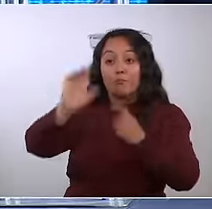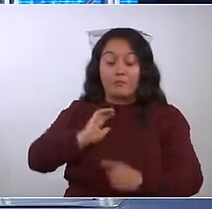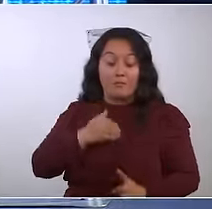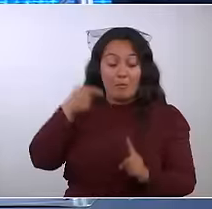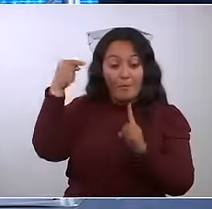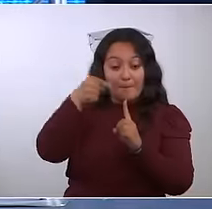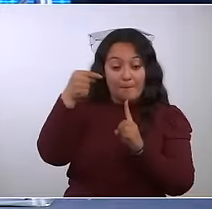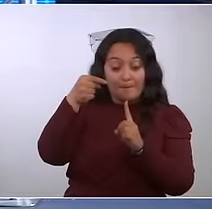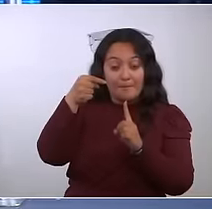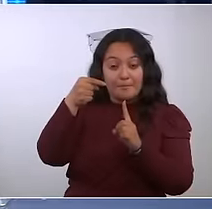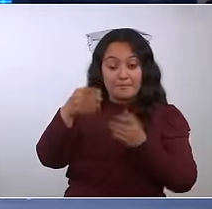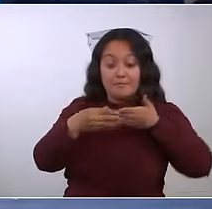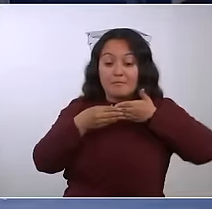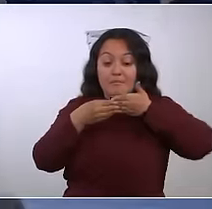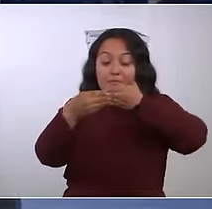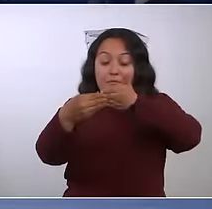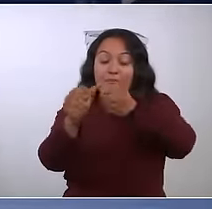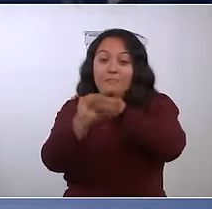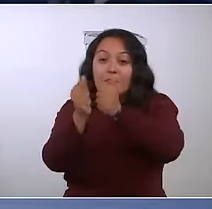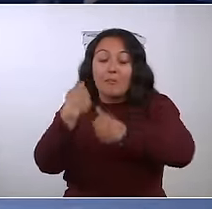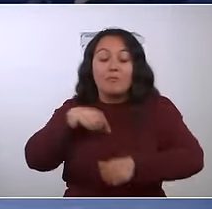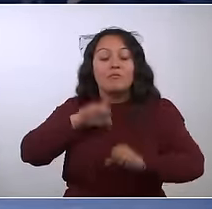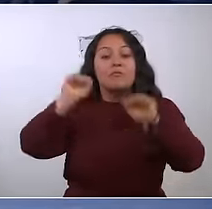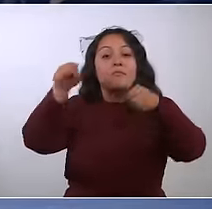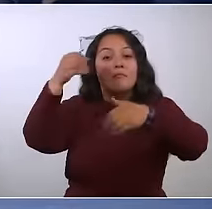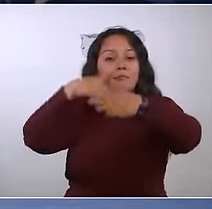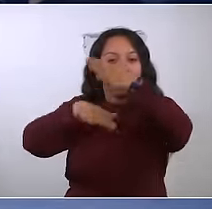mission is how we're going to get there.